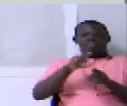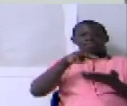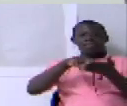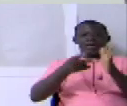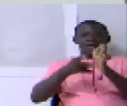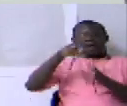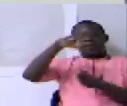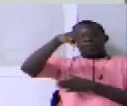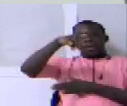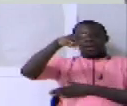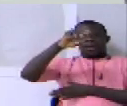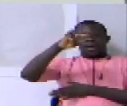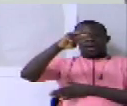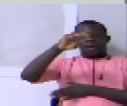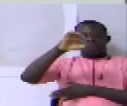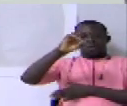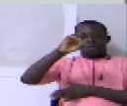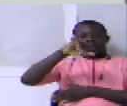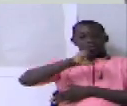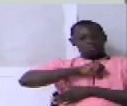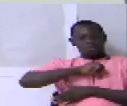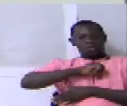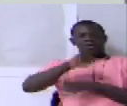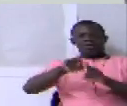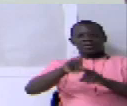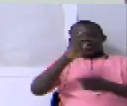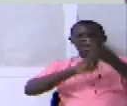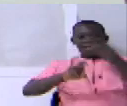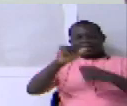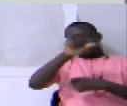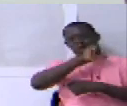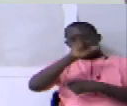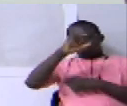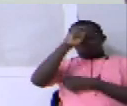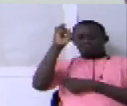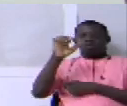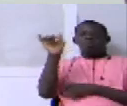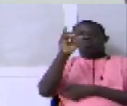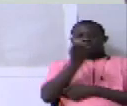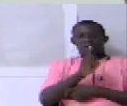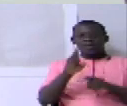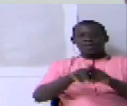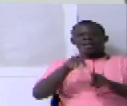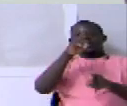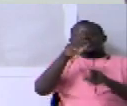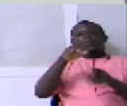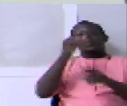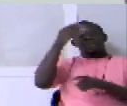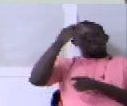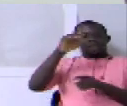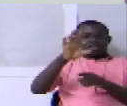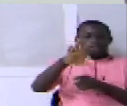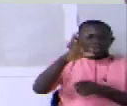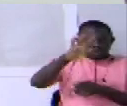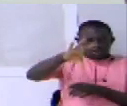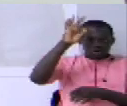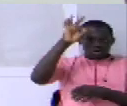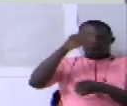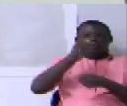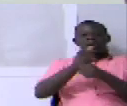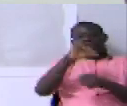PMO is reinstating this person on the basis of the rescission of the decision of the President